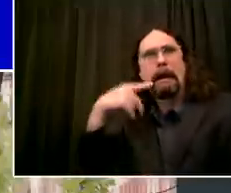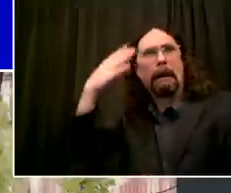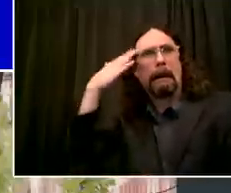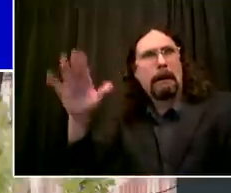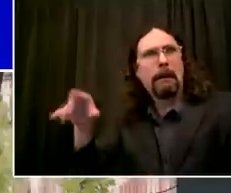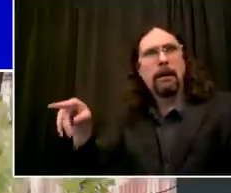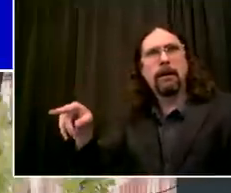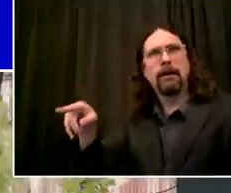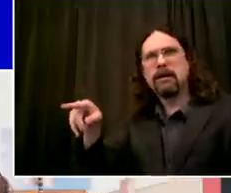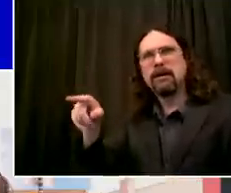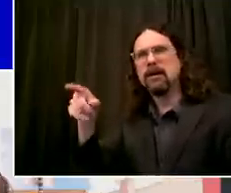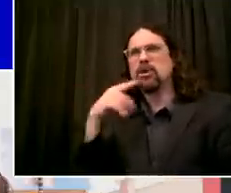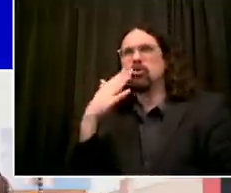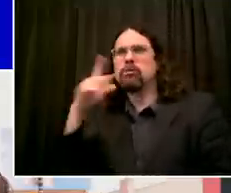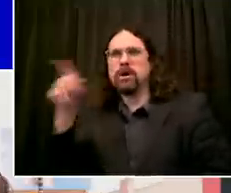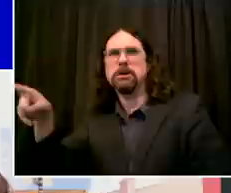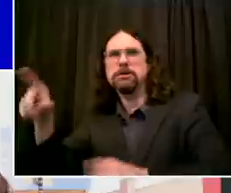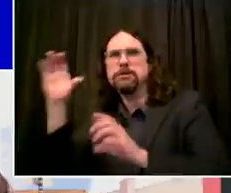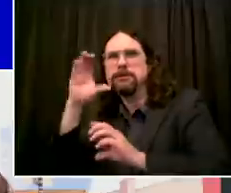organization, we live here.